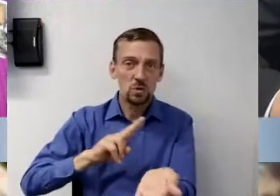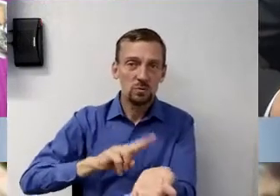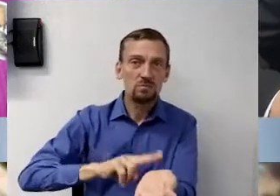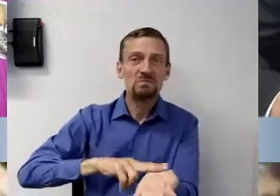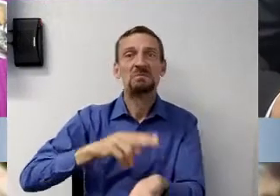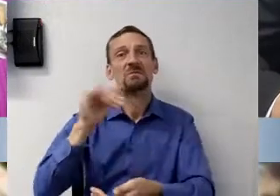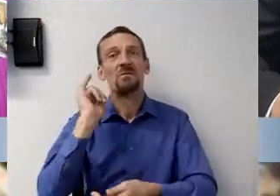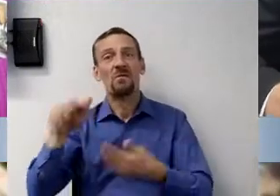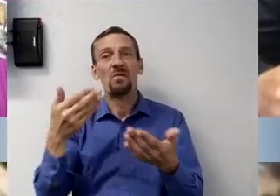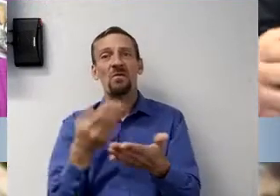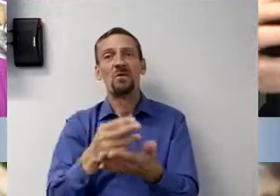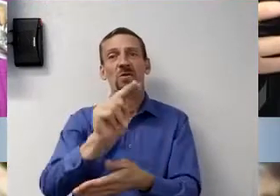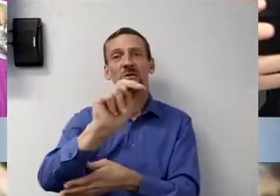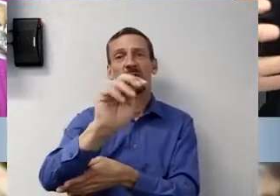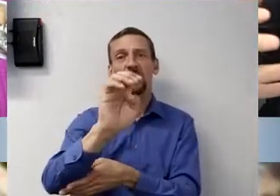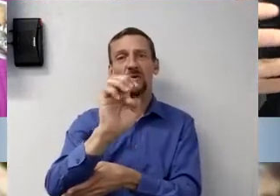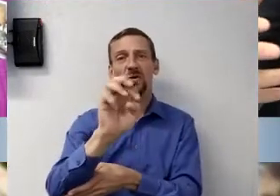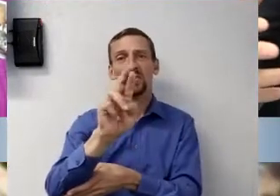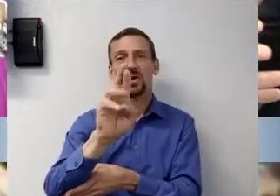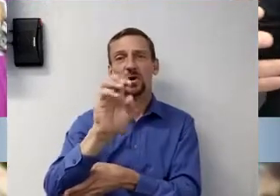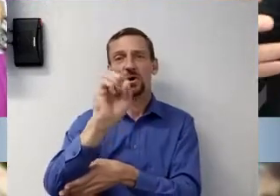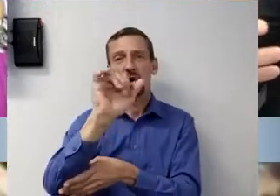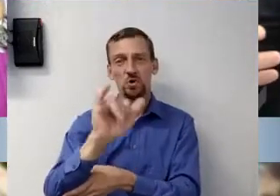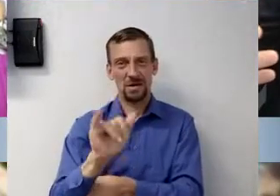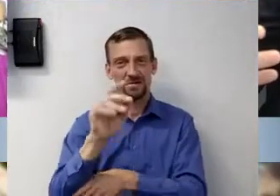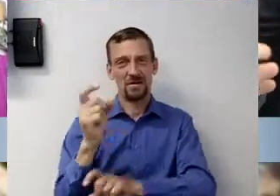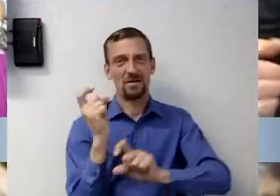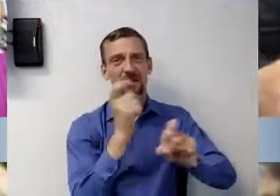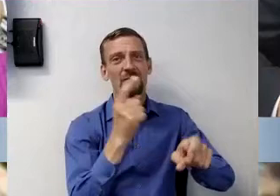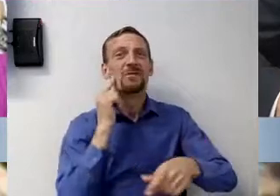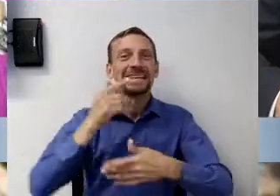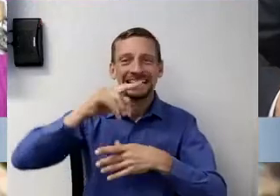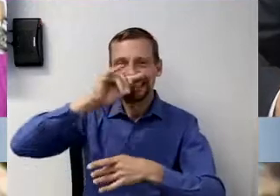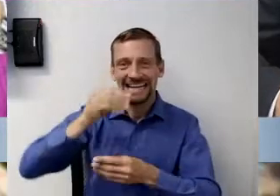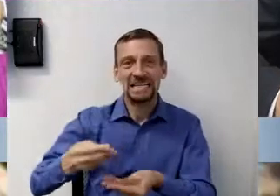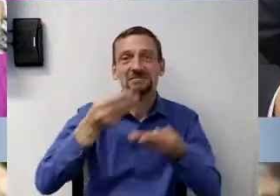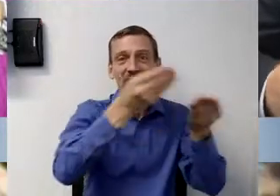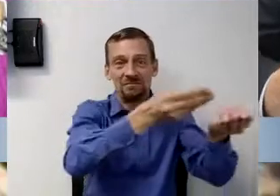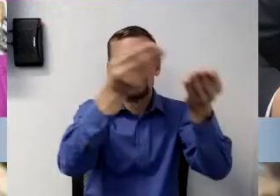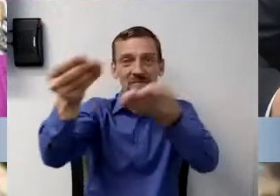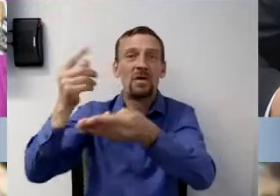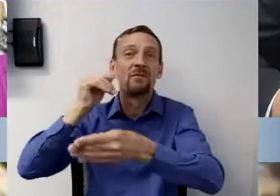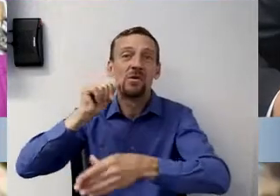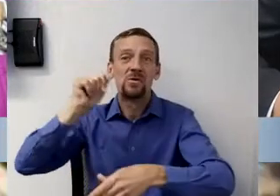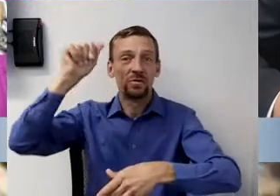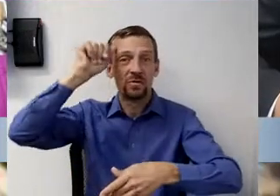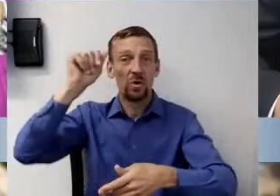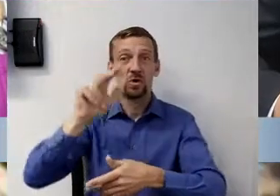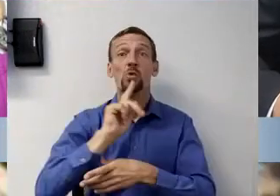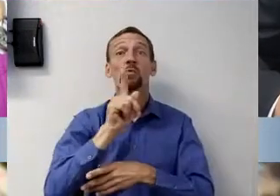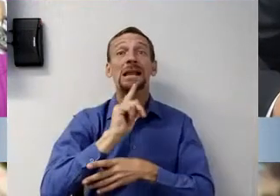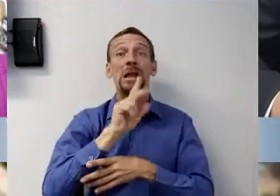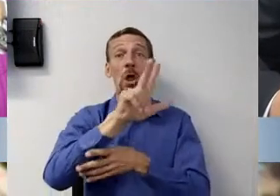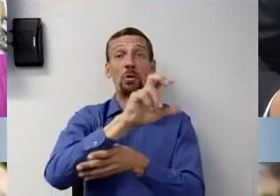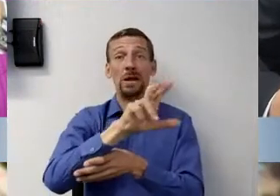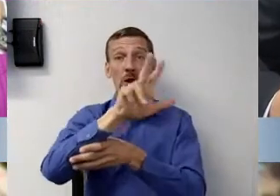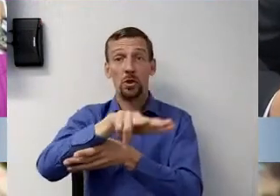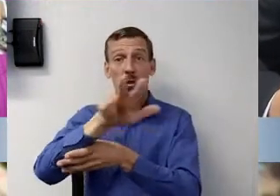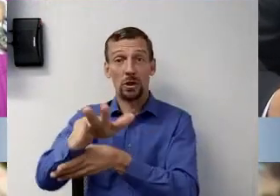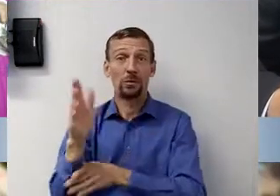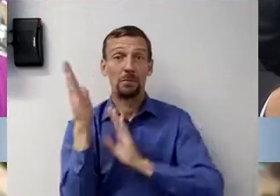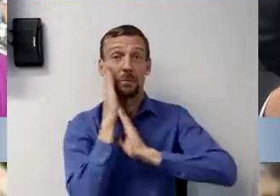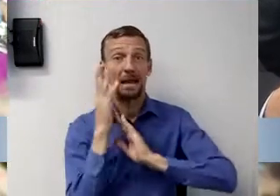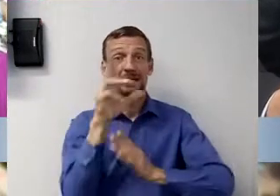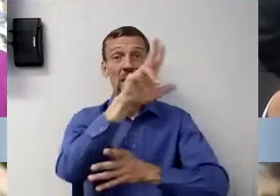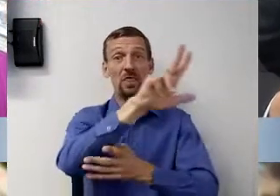and so forth. So really those that are available for adult patients, 333 beds, and